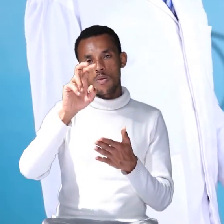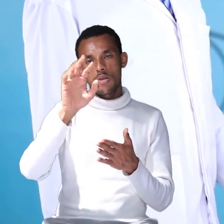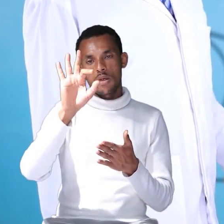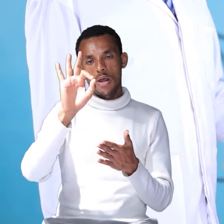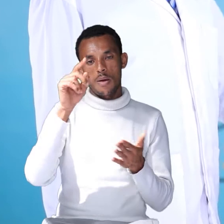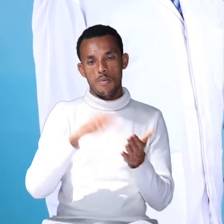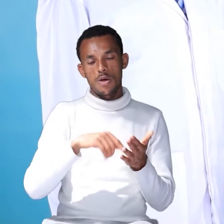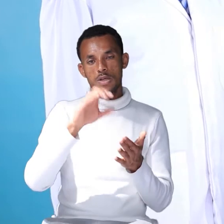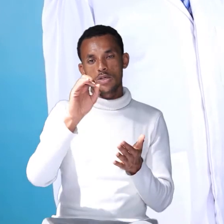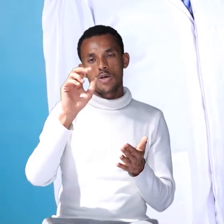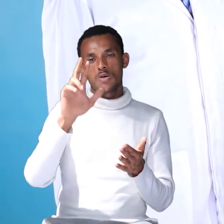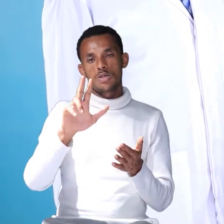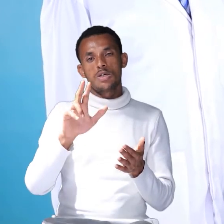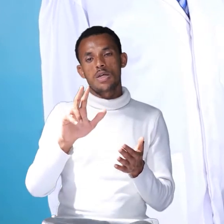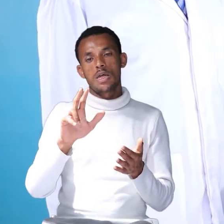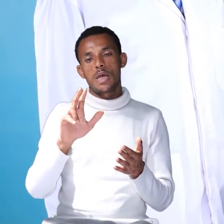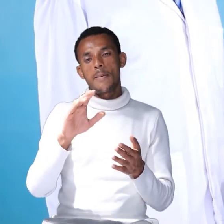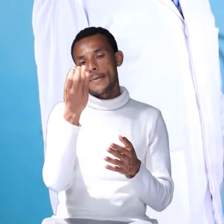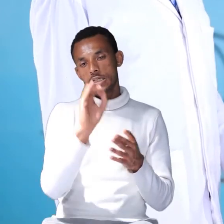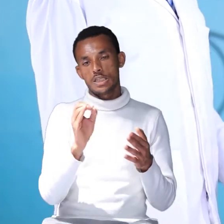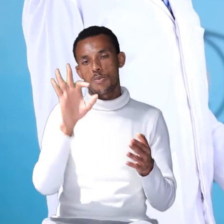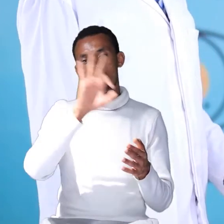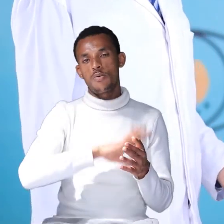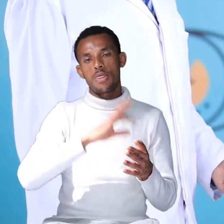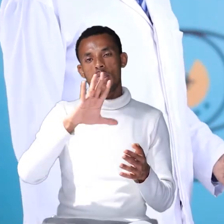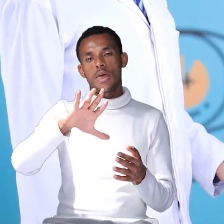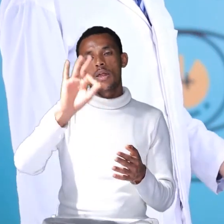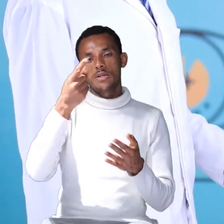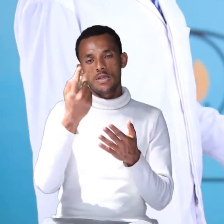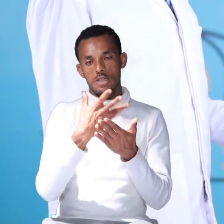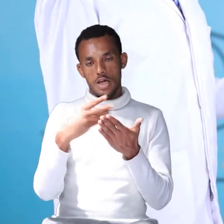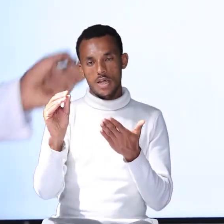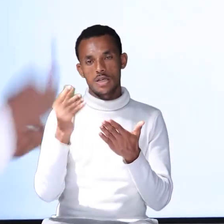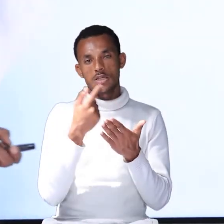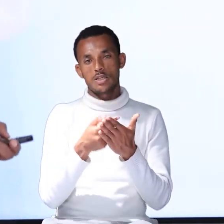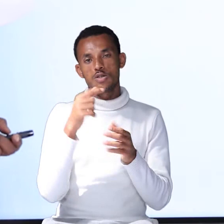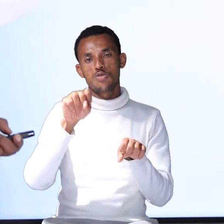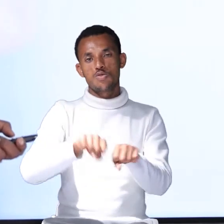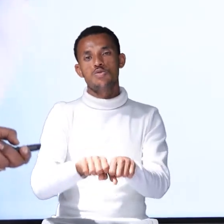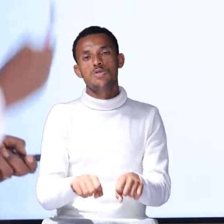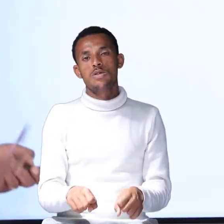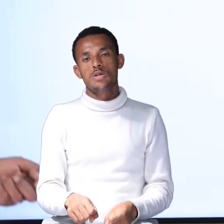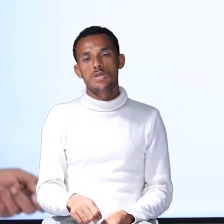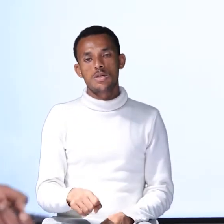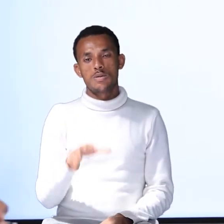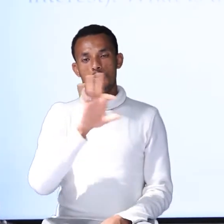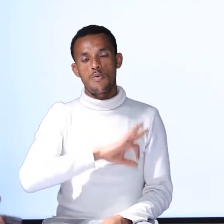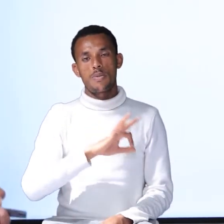You have a number 29.03%. It is the profit gained by selling that shoe will be